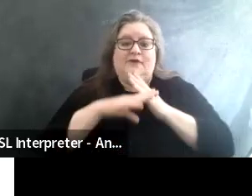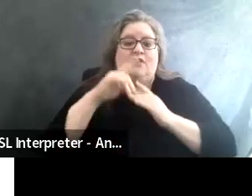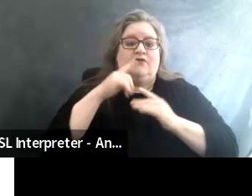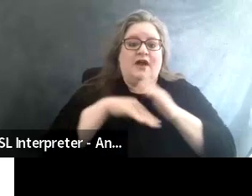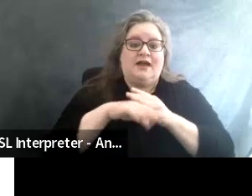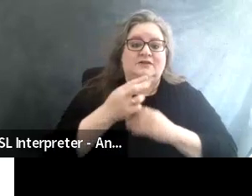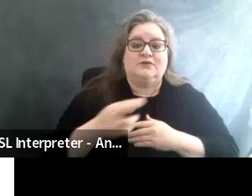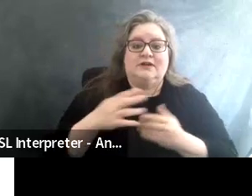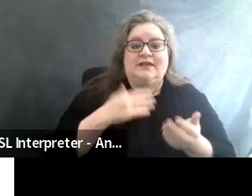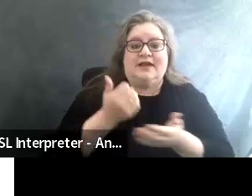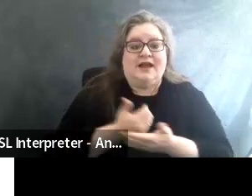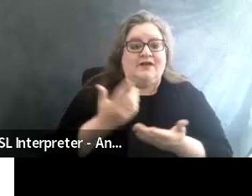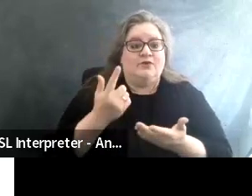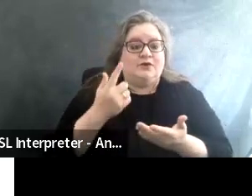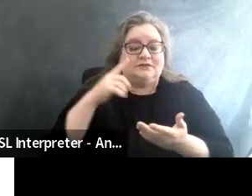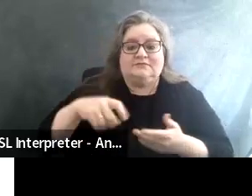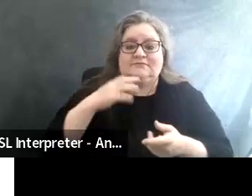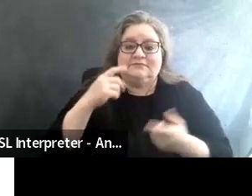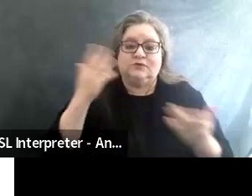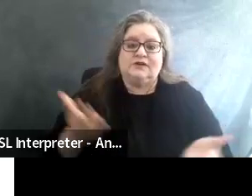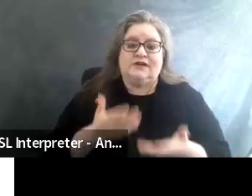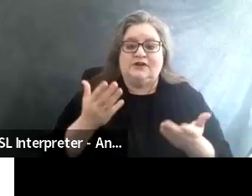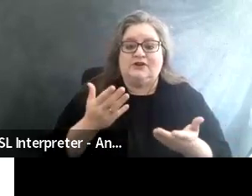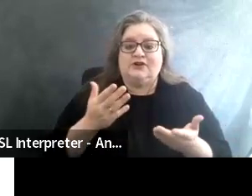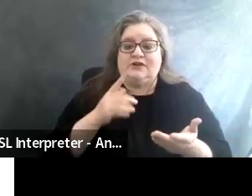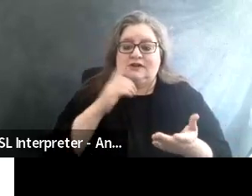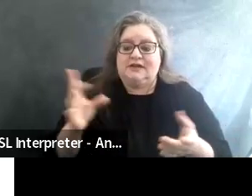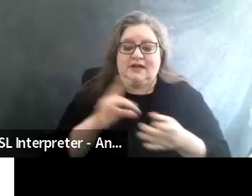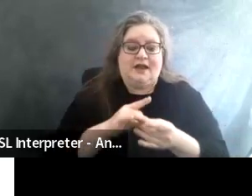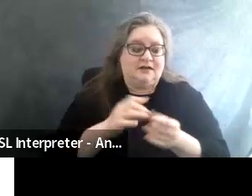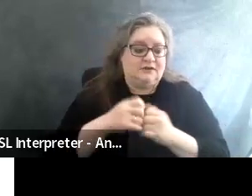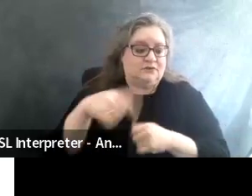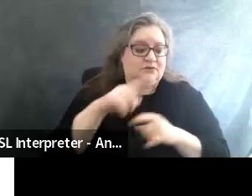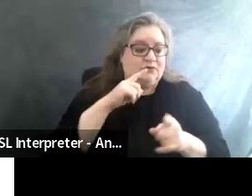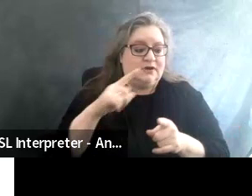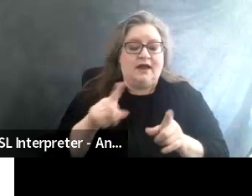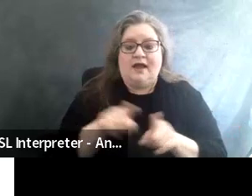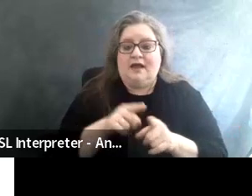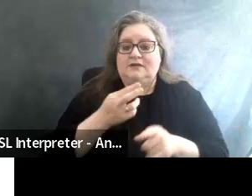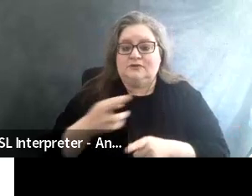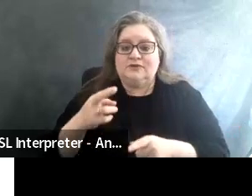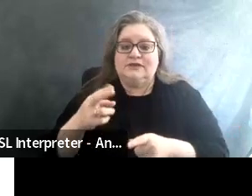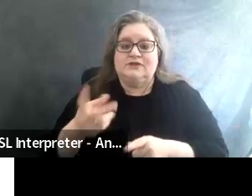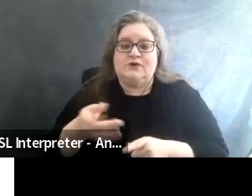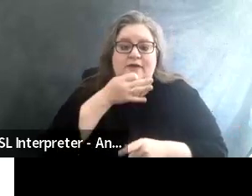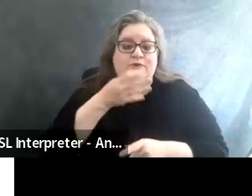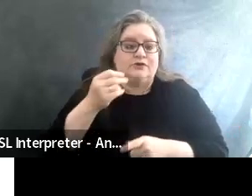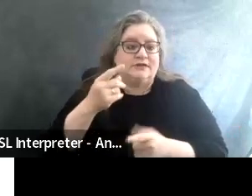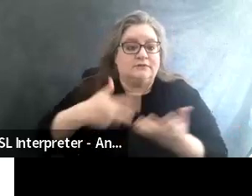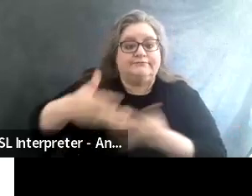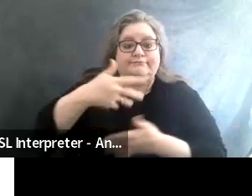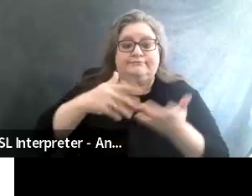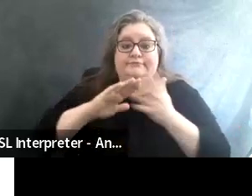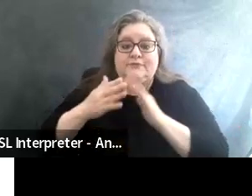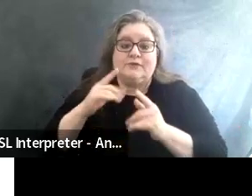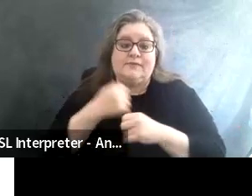to the resources that everyone needs. And so we're really here to be a connector with the resources, experts, and fellow community to make sure that all of